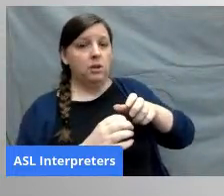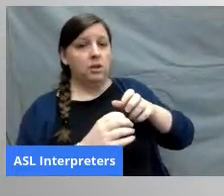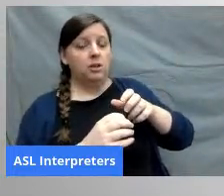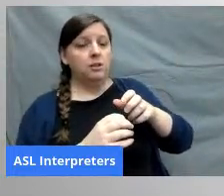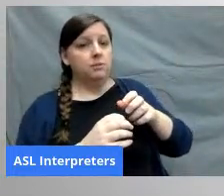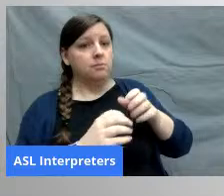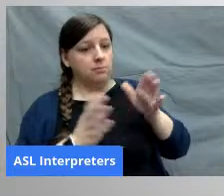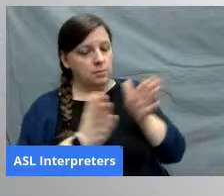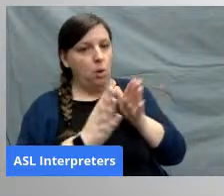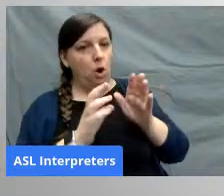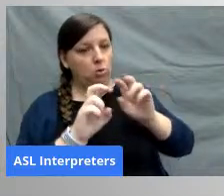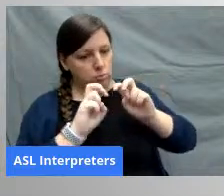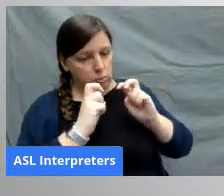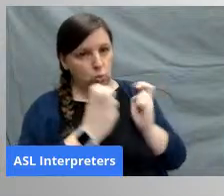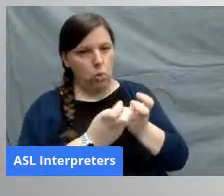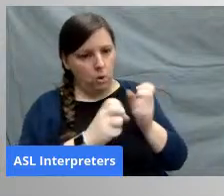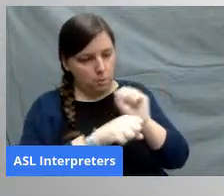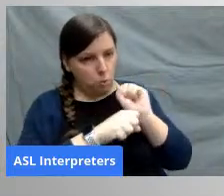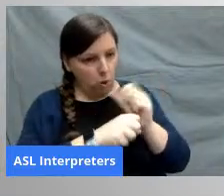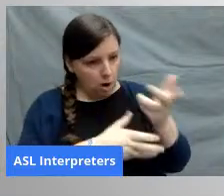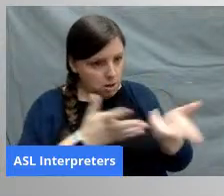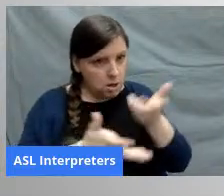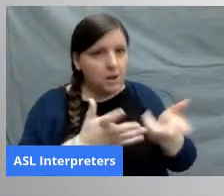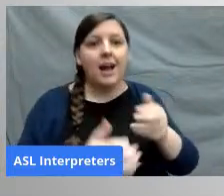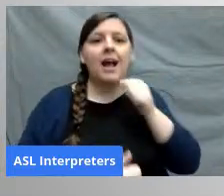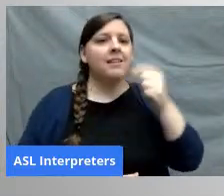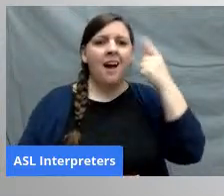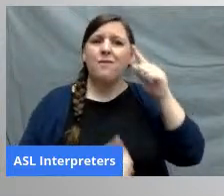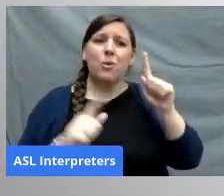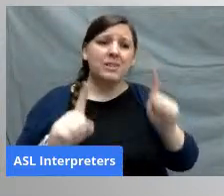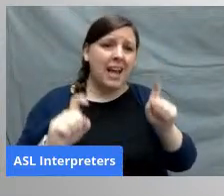for testing, but because we got a whole year of nothing.